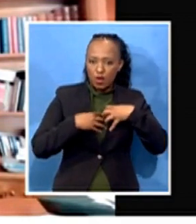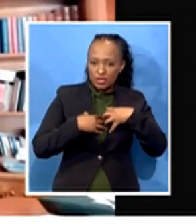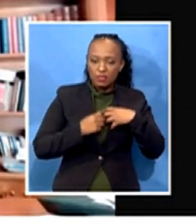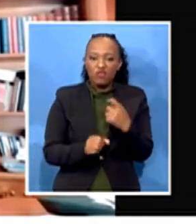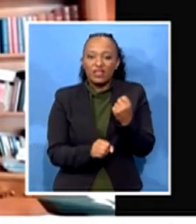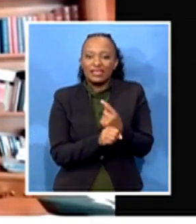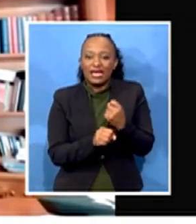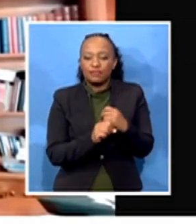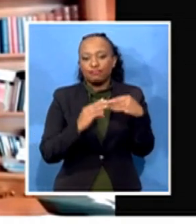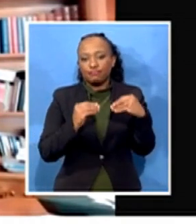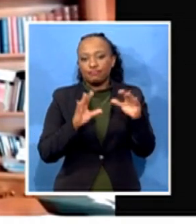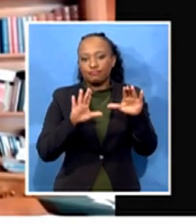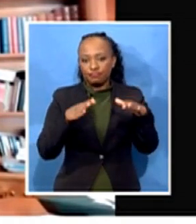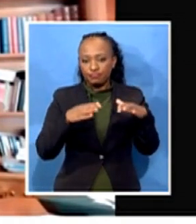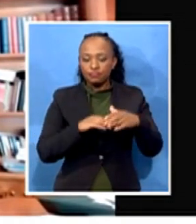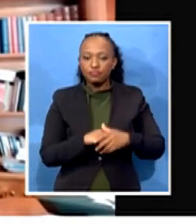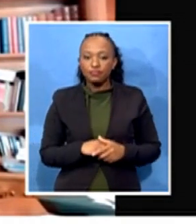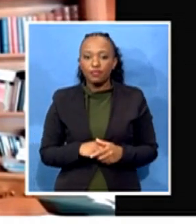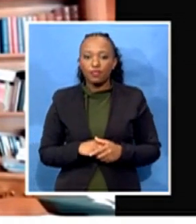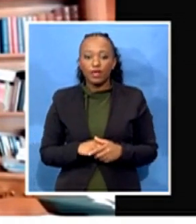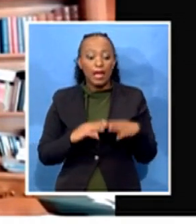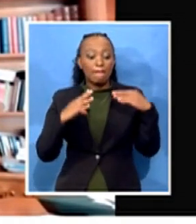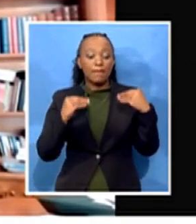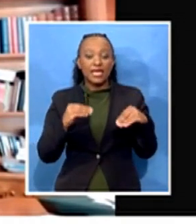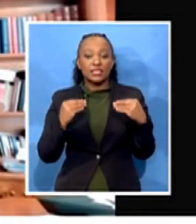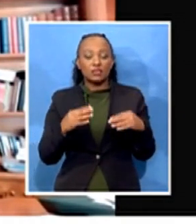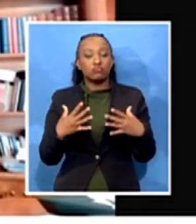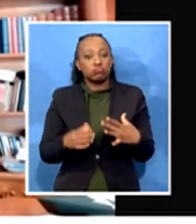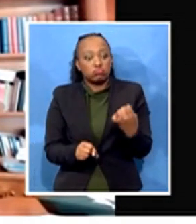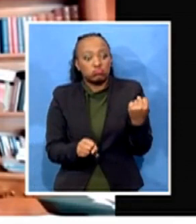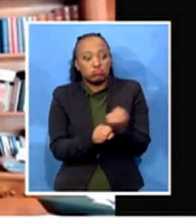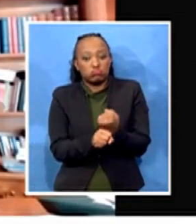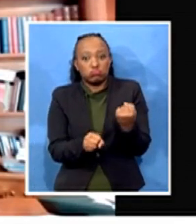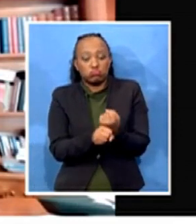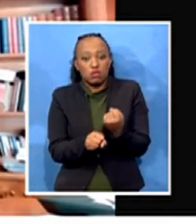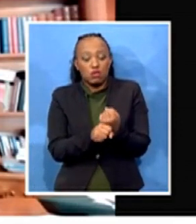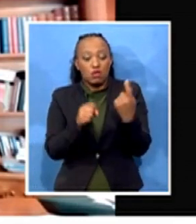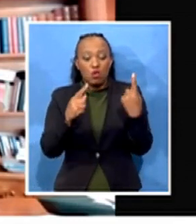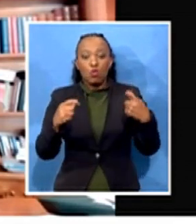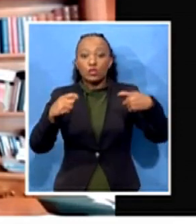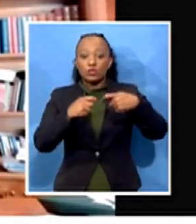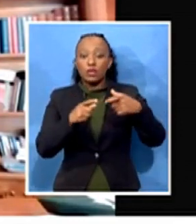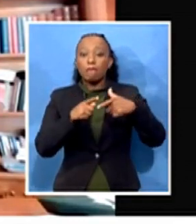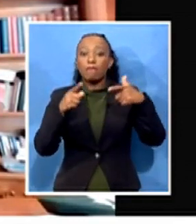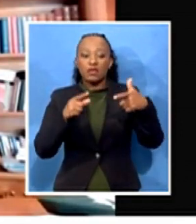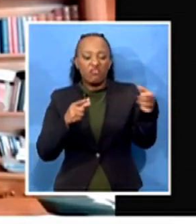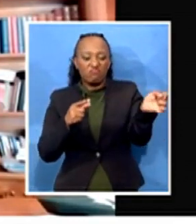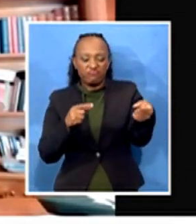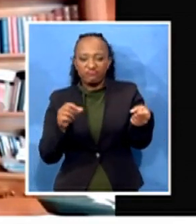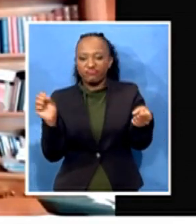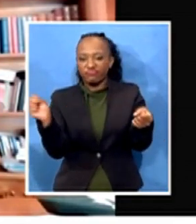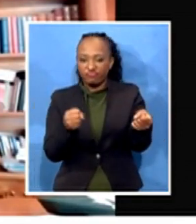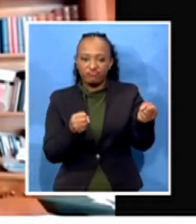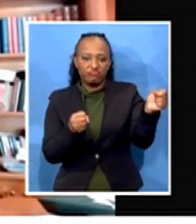industry makes a major contribution to employment, both directly by providing jobs